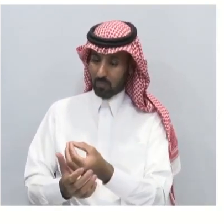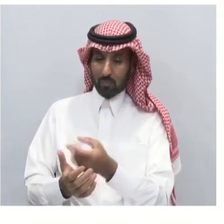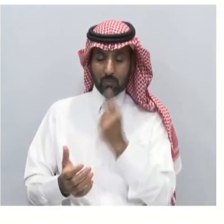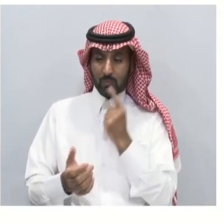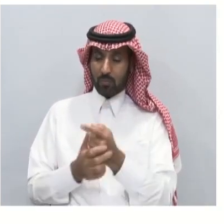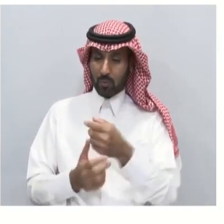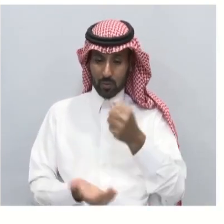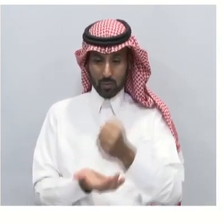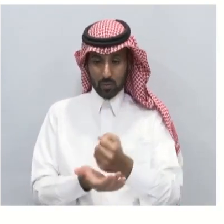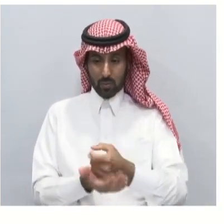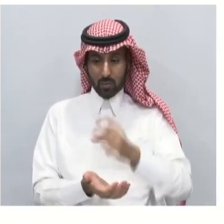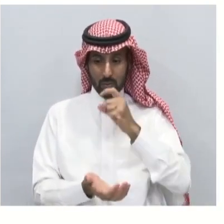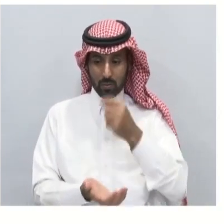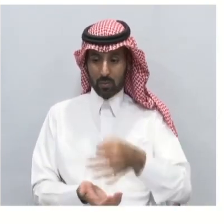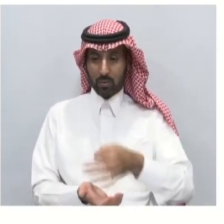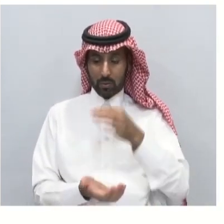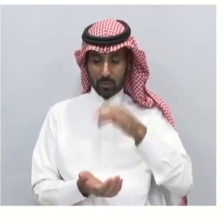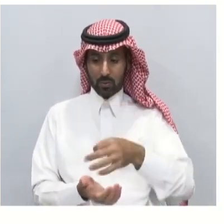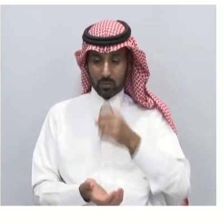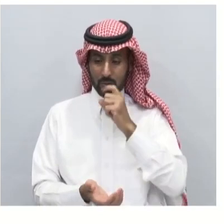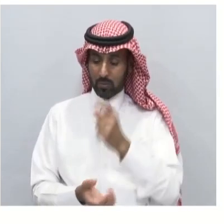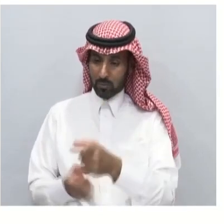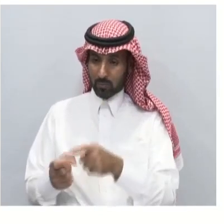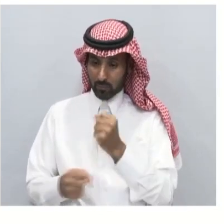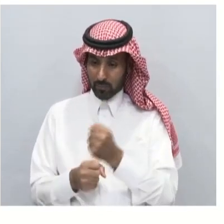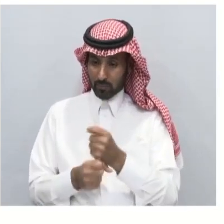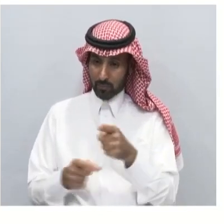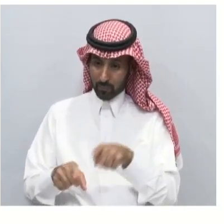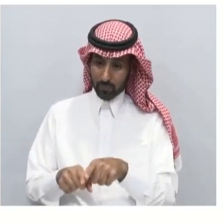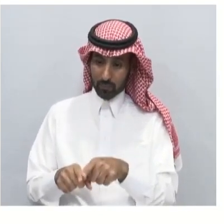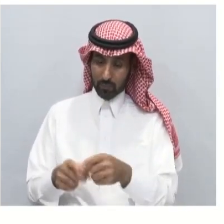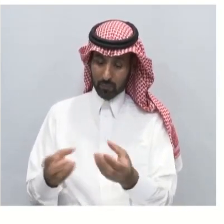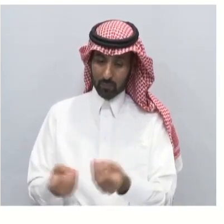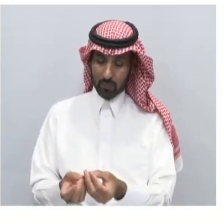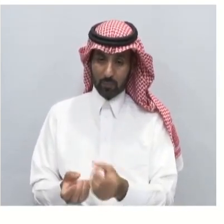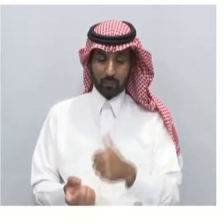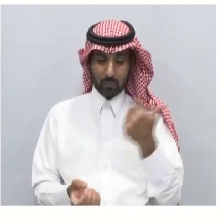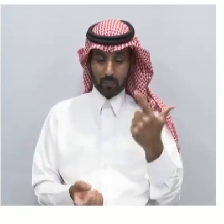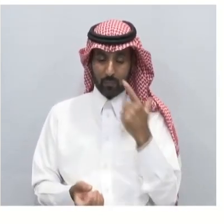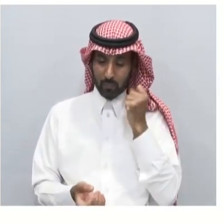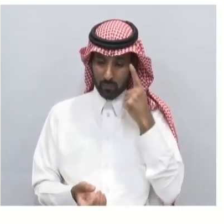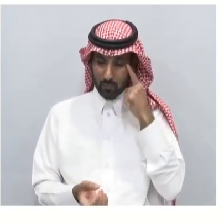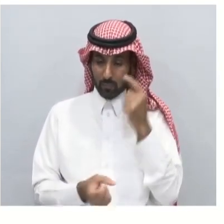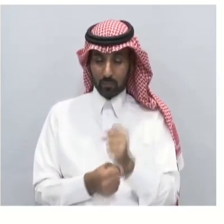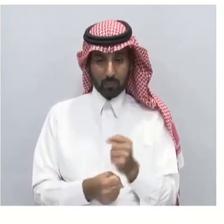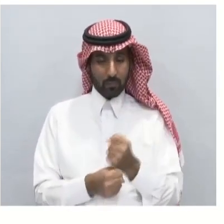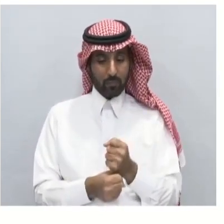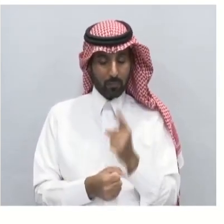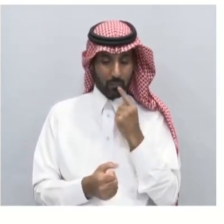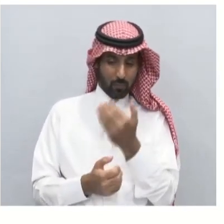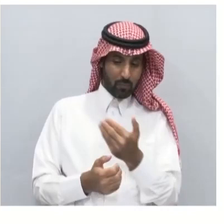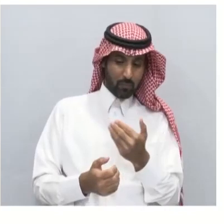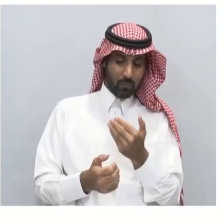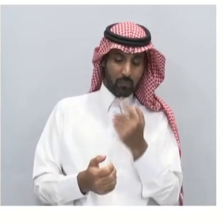for coffee or tea from a business colleague. The last one, seven, it's a good idea to